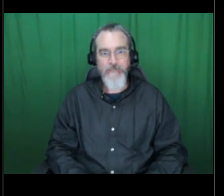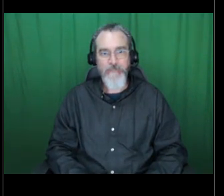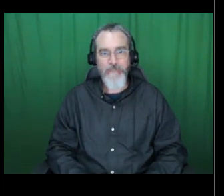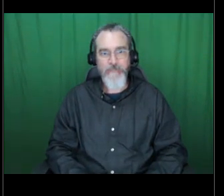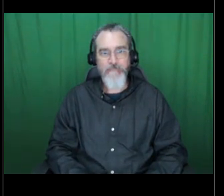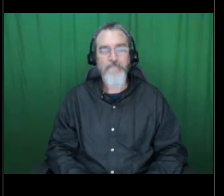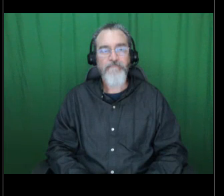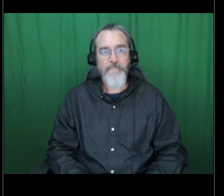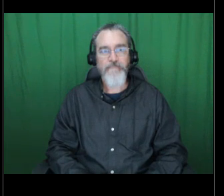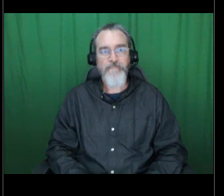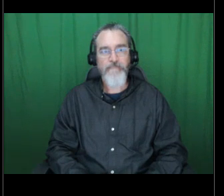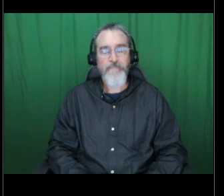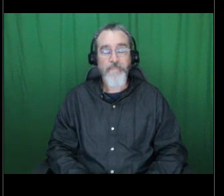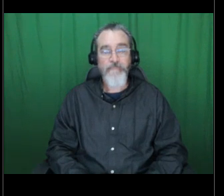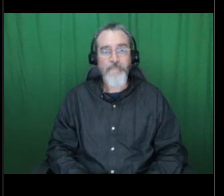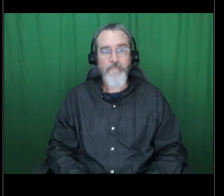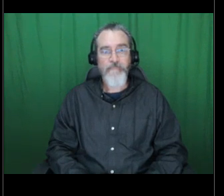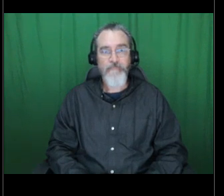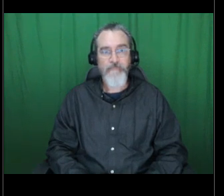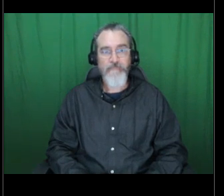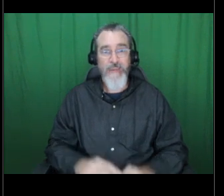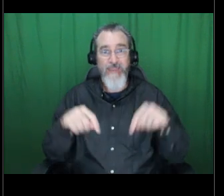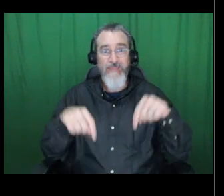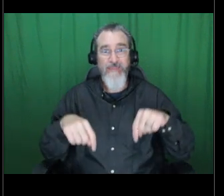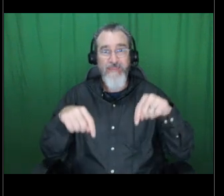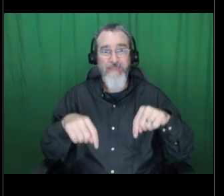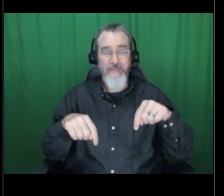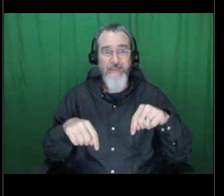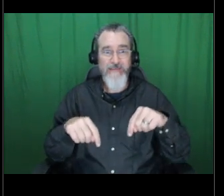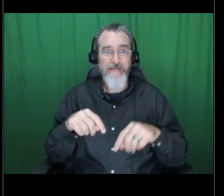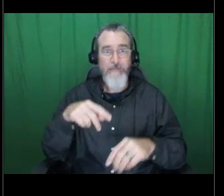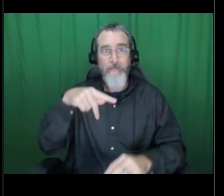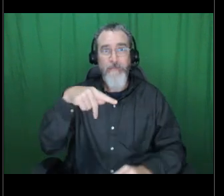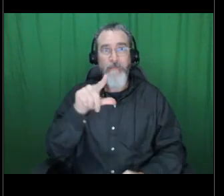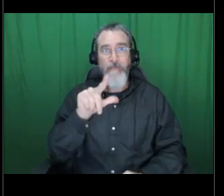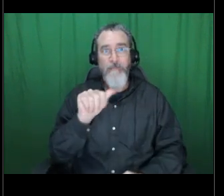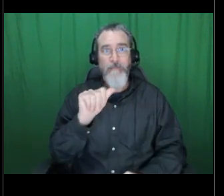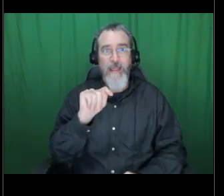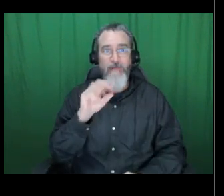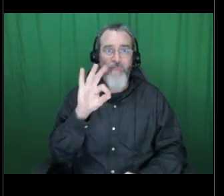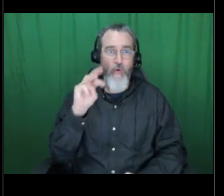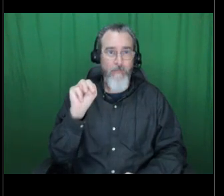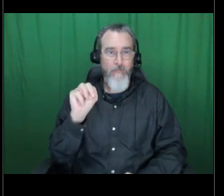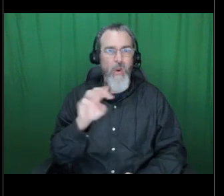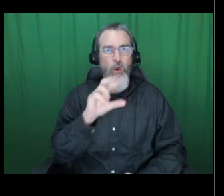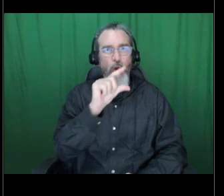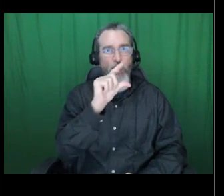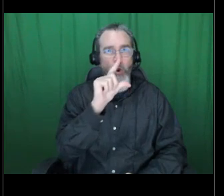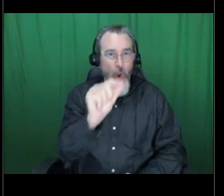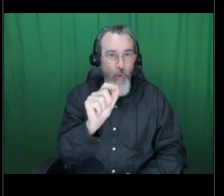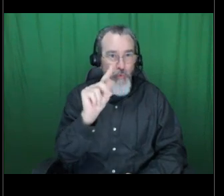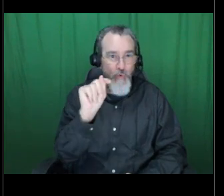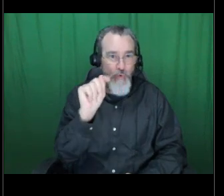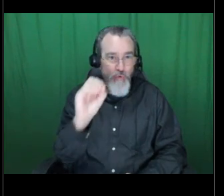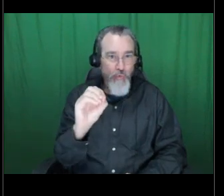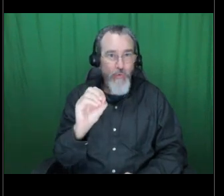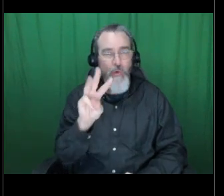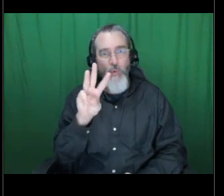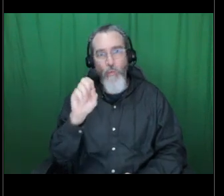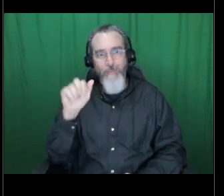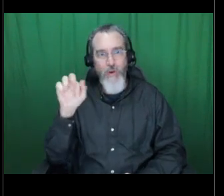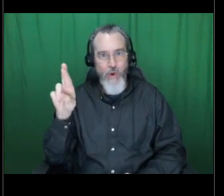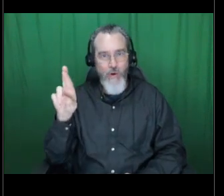The GoToWebinar platform viewing screen. Under the GoToWebinar platform,